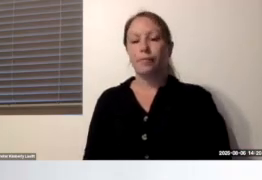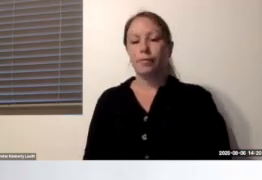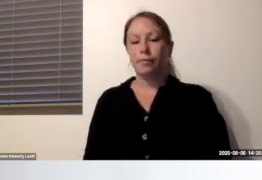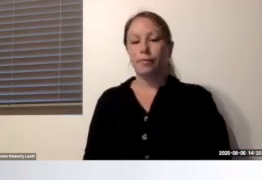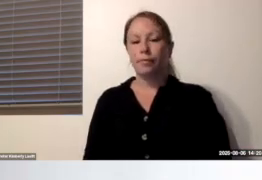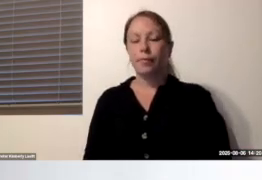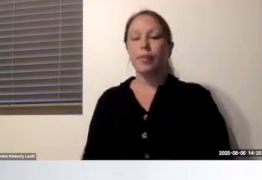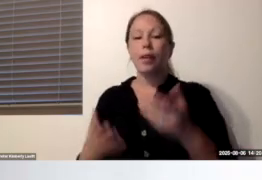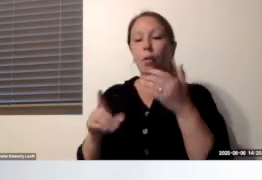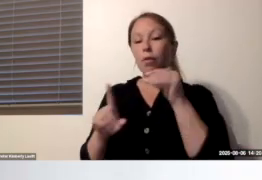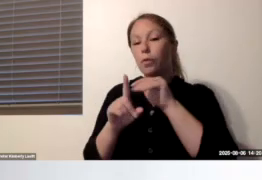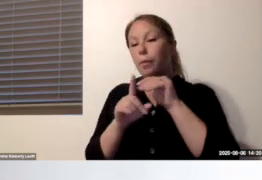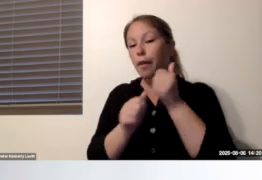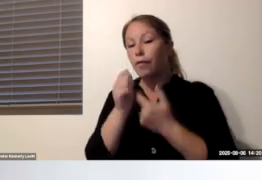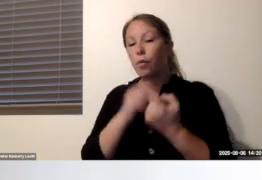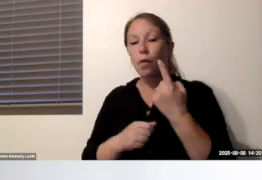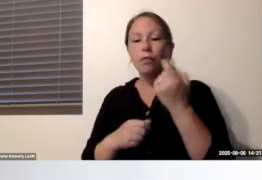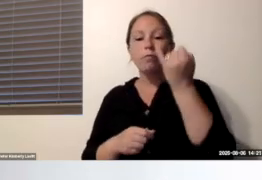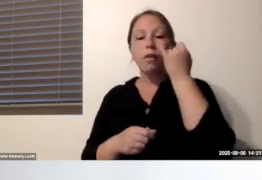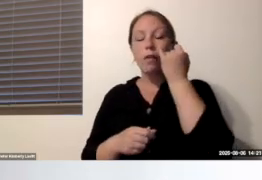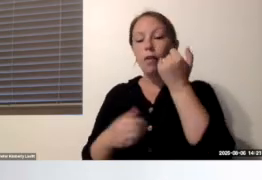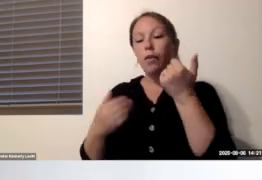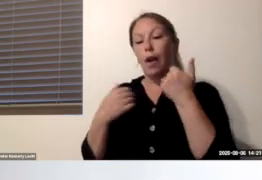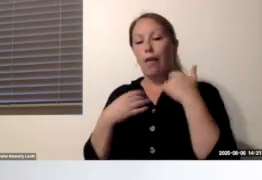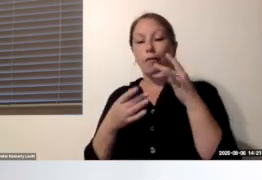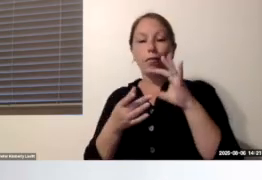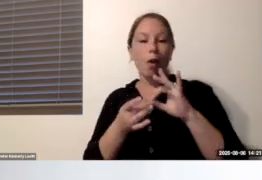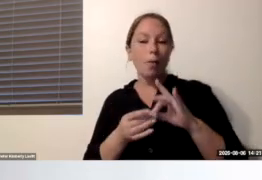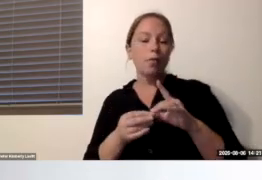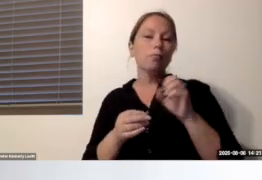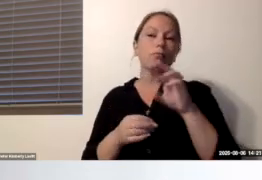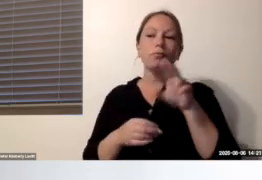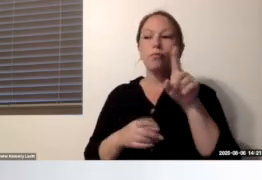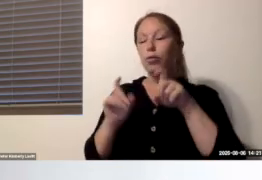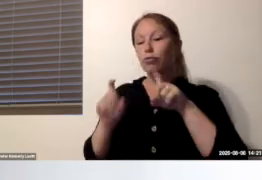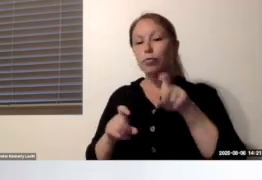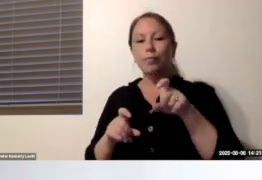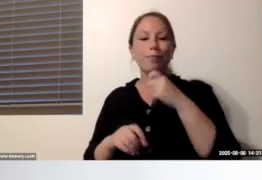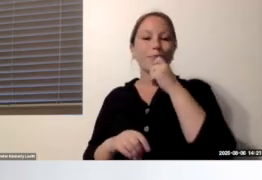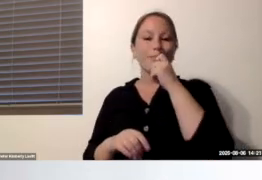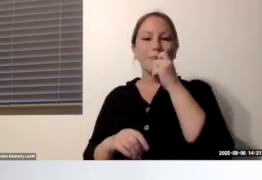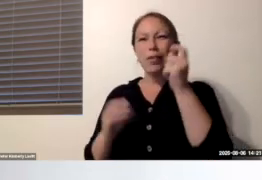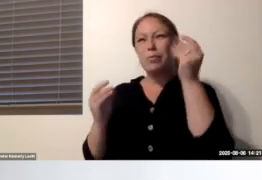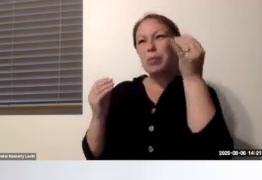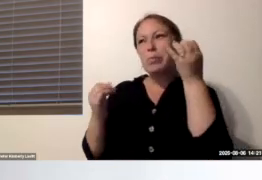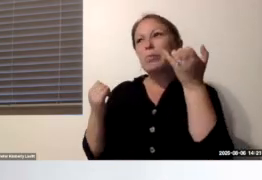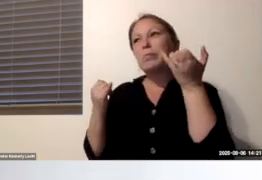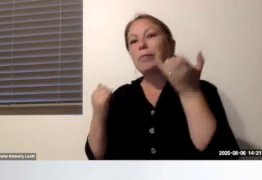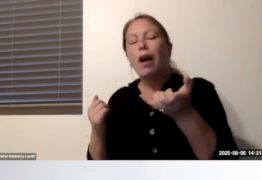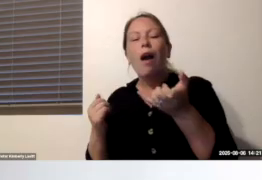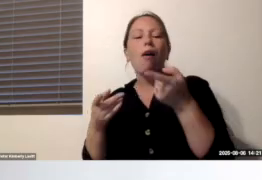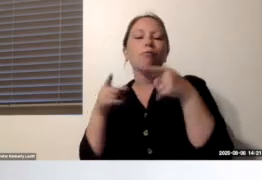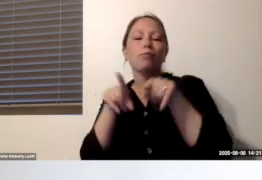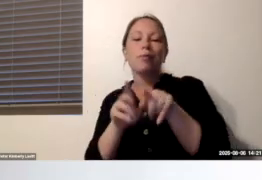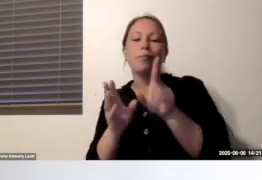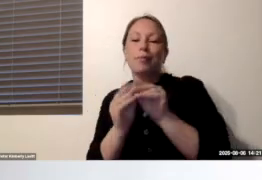I want to remind everybody that if you do have comments or questions that did not occur to you during the workshop,